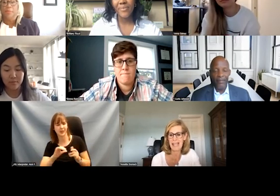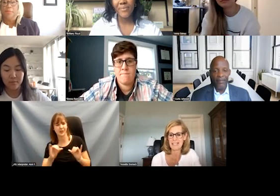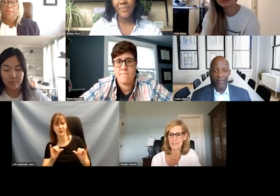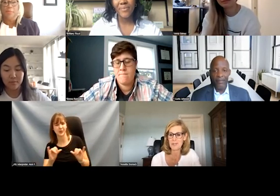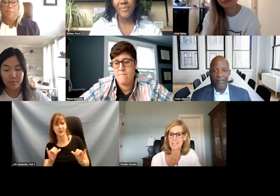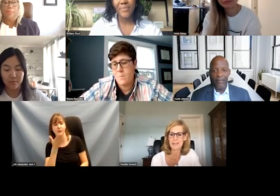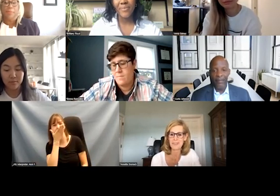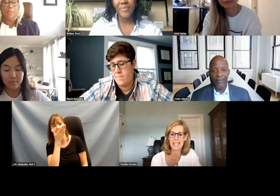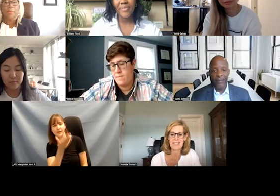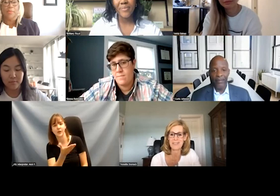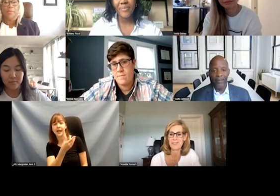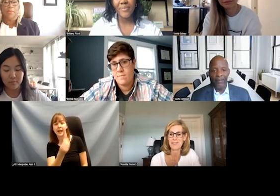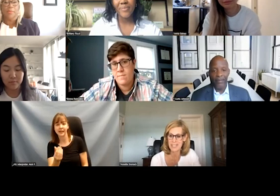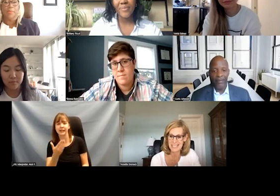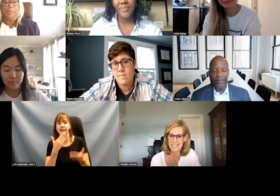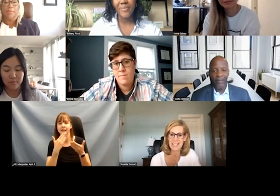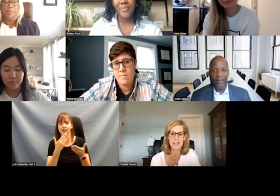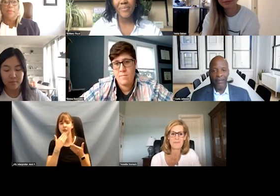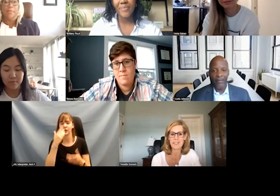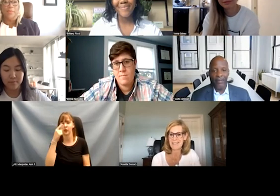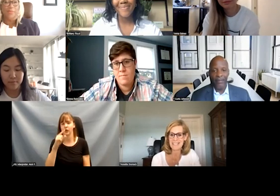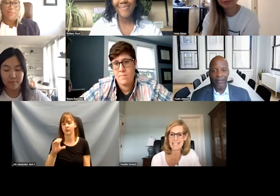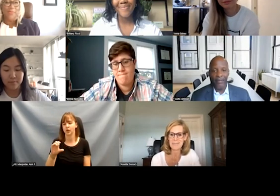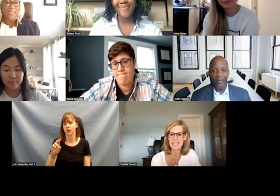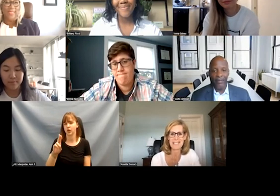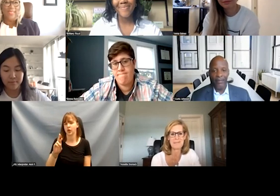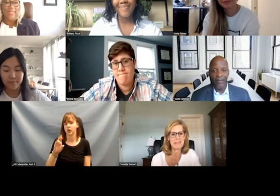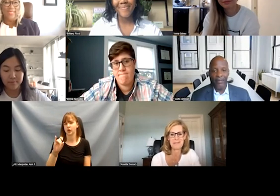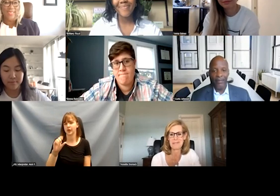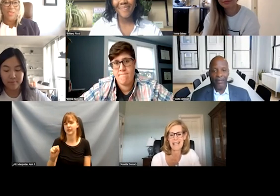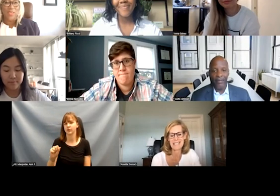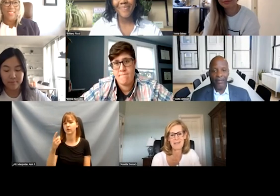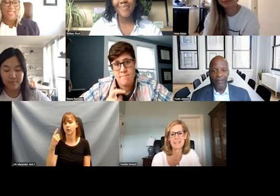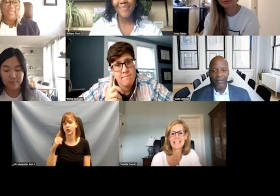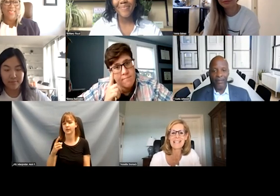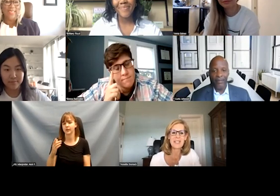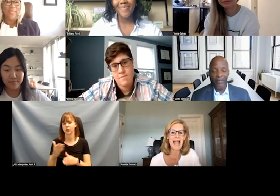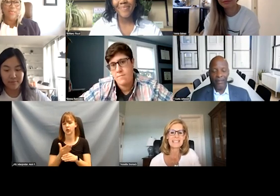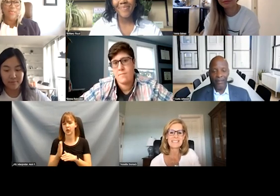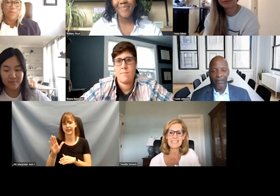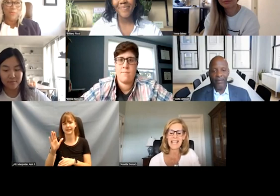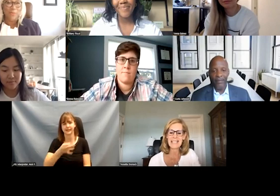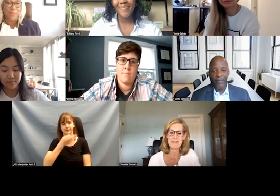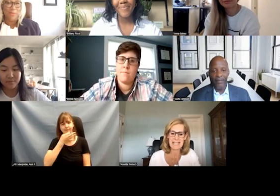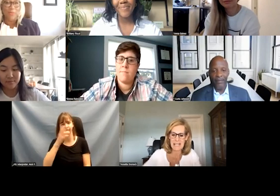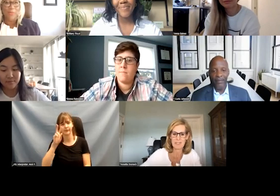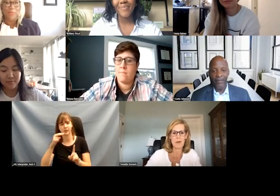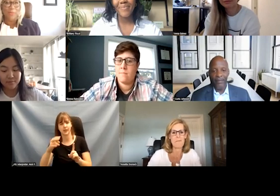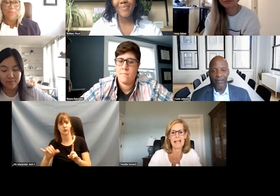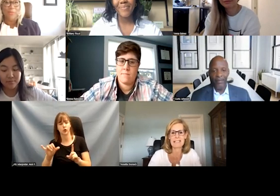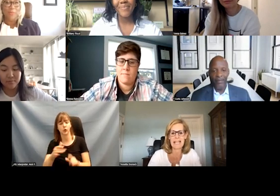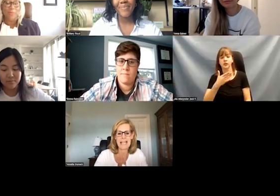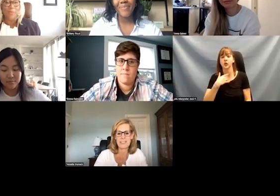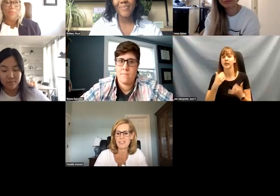you. And of course, a special thank you to Curtis for sharing his expertise with the group today as well. So I'd like to take a minute, if you